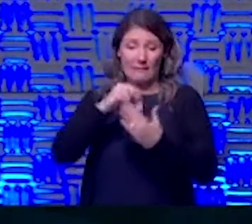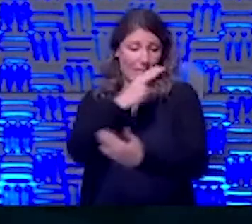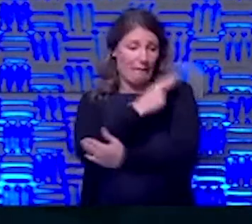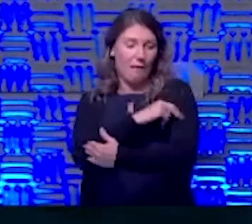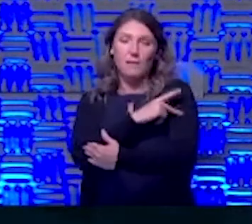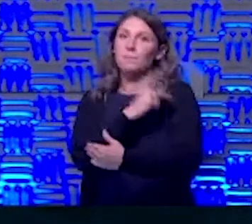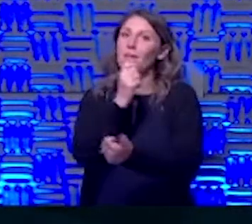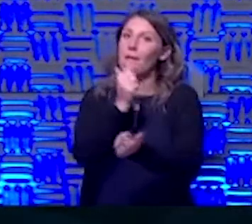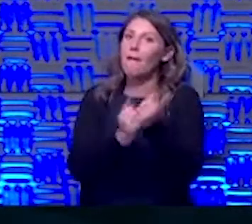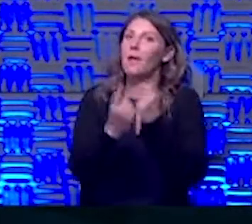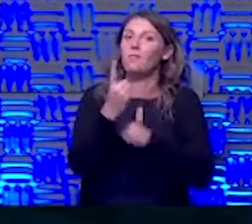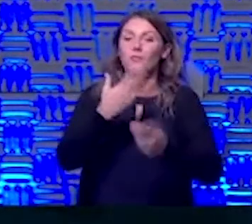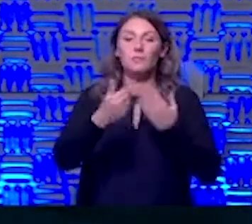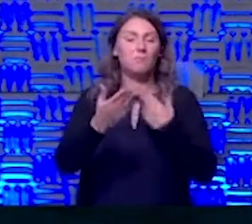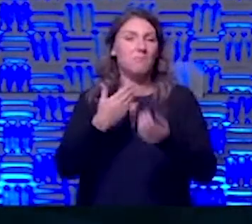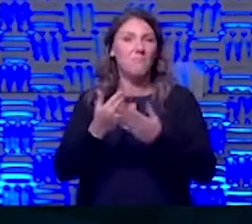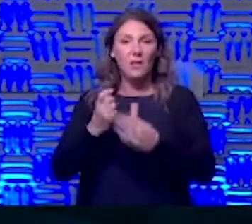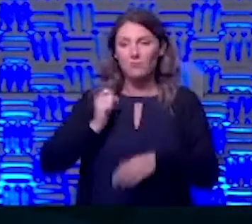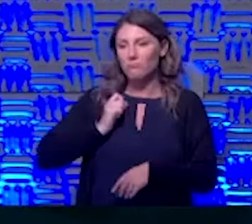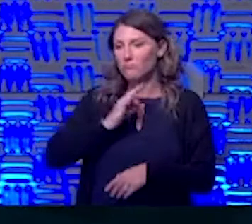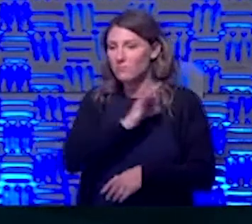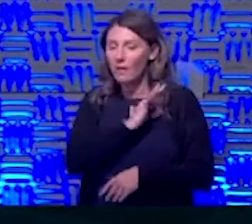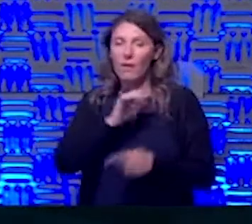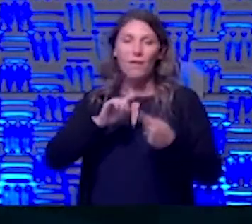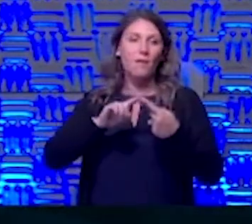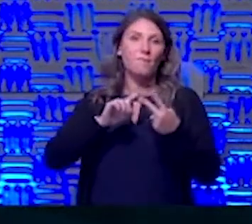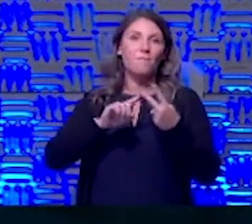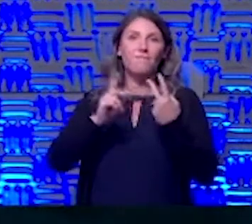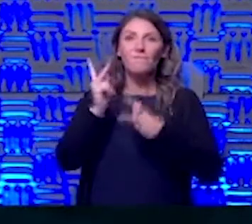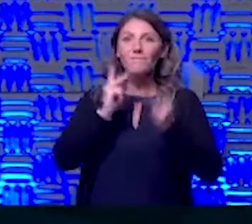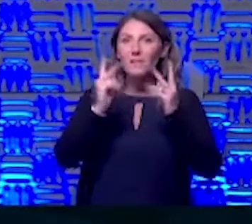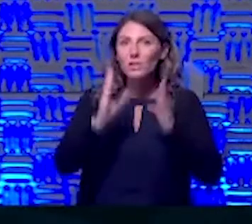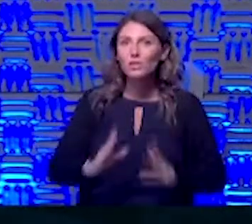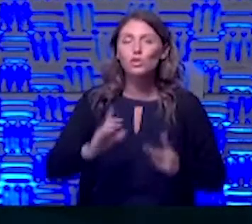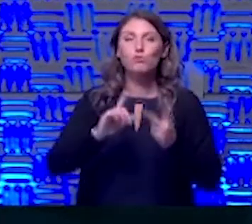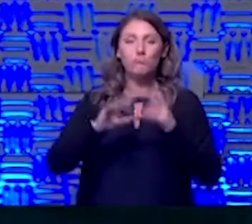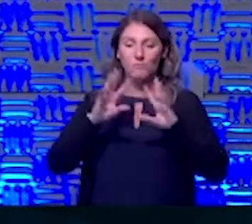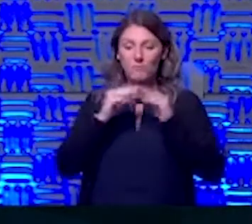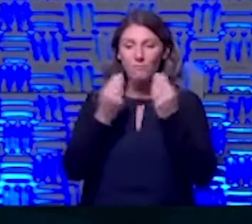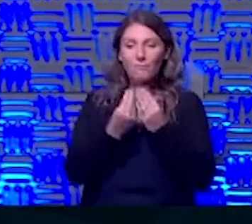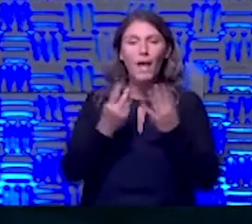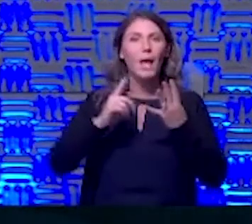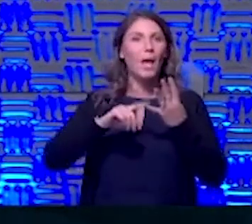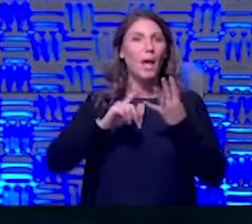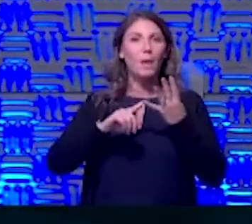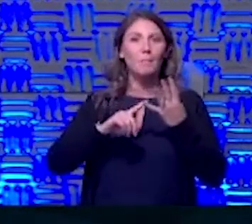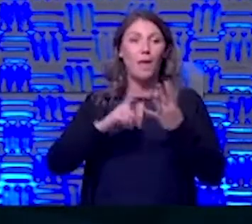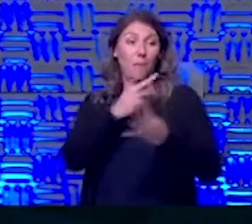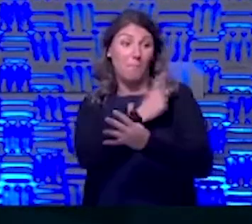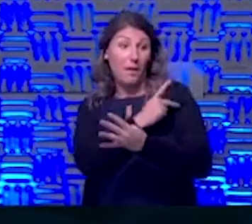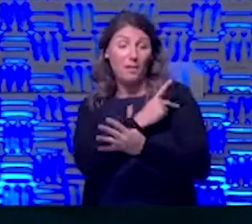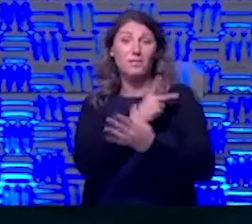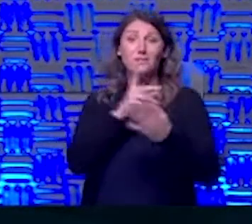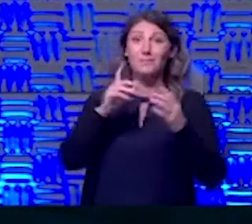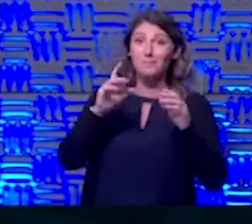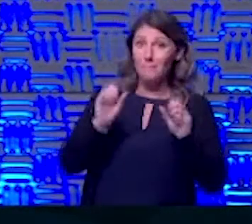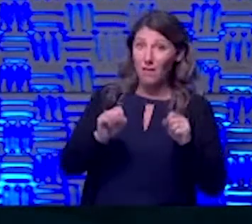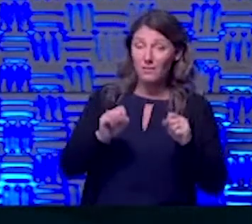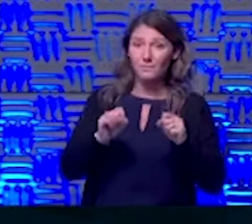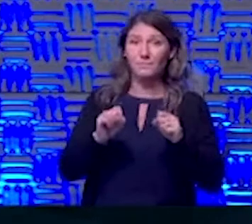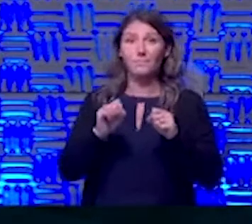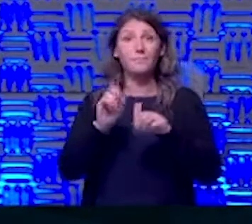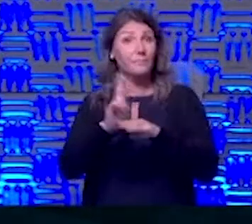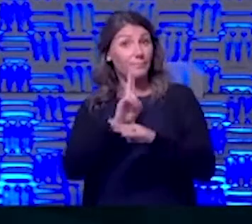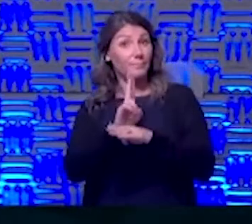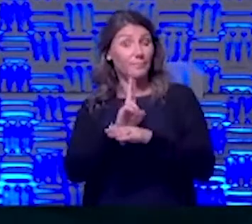everyone, whether it is staff, whether it is visitors, families, wear a mask, and in fact, even able patients, if they have to be out